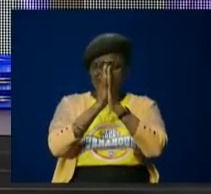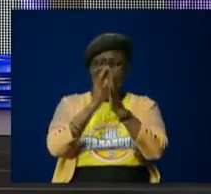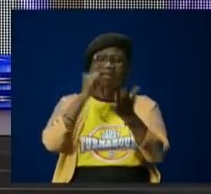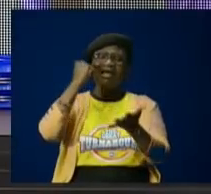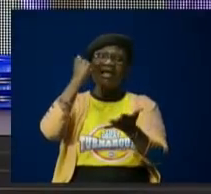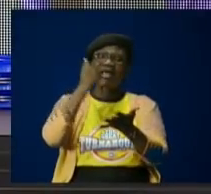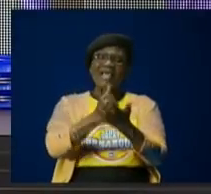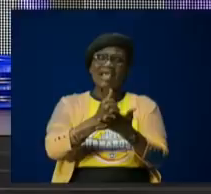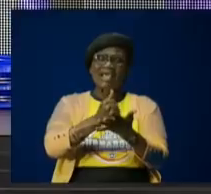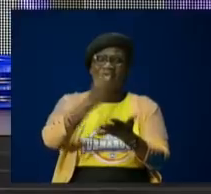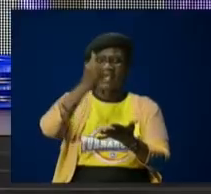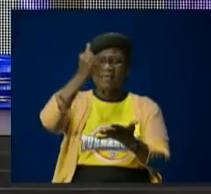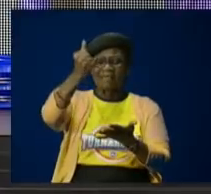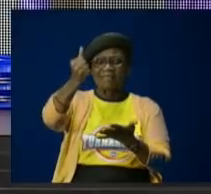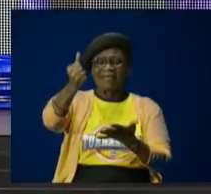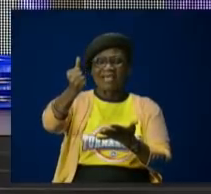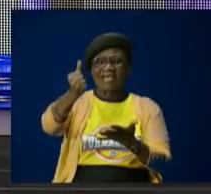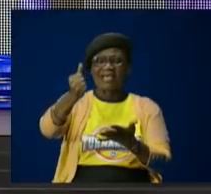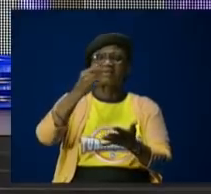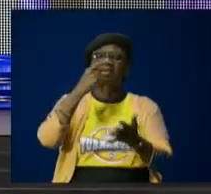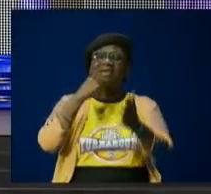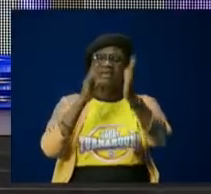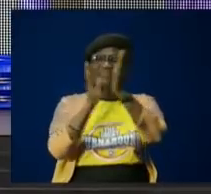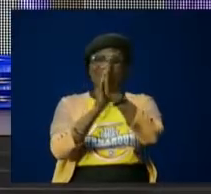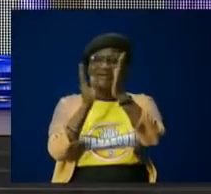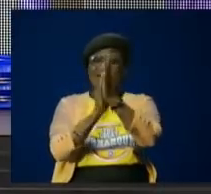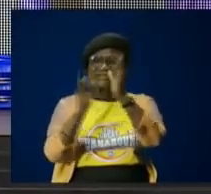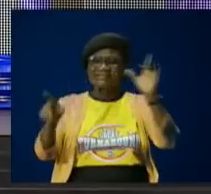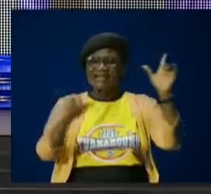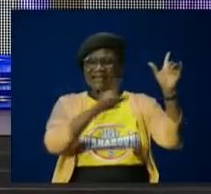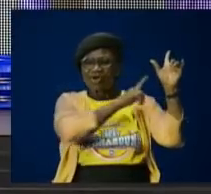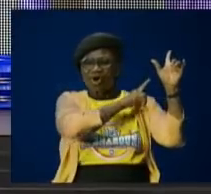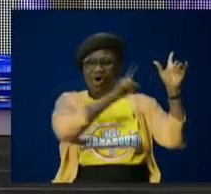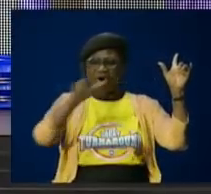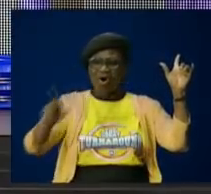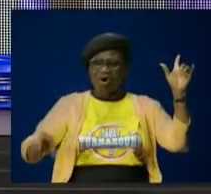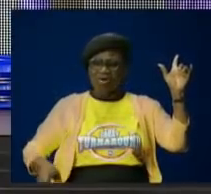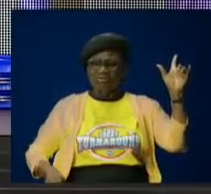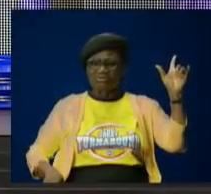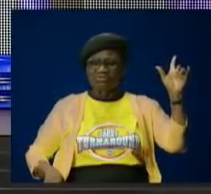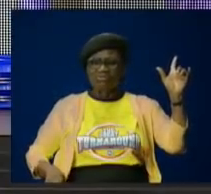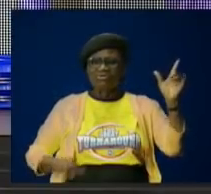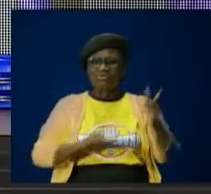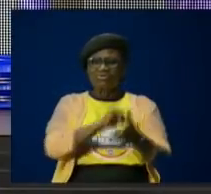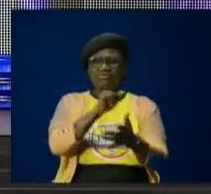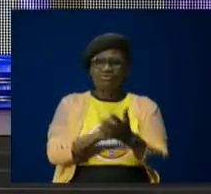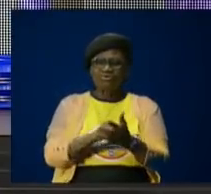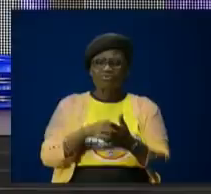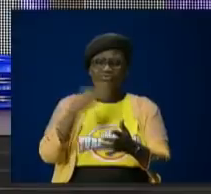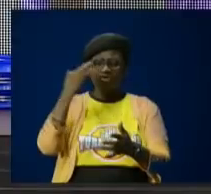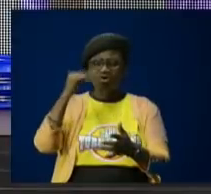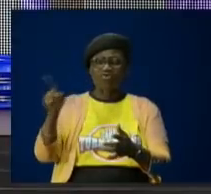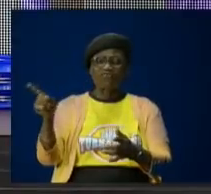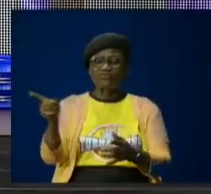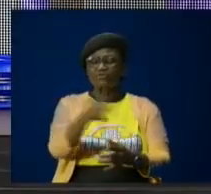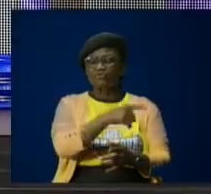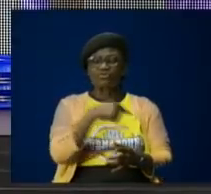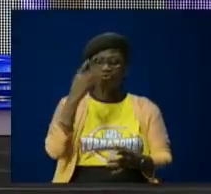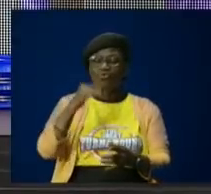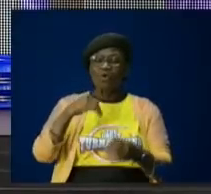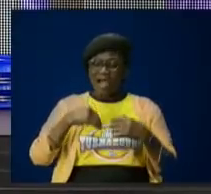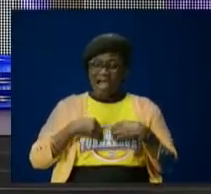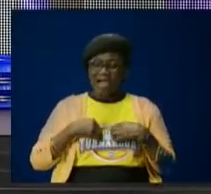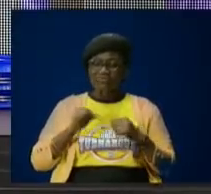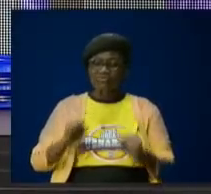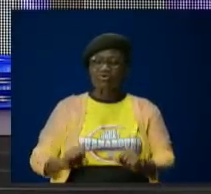Amen. Amen. Praise the Lord. Amen. Now, those of you who have surrendered your life